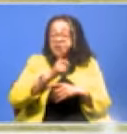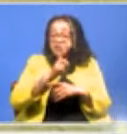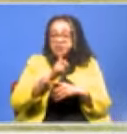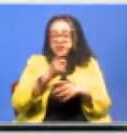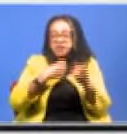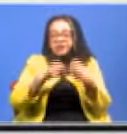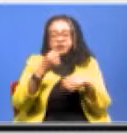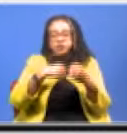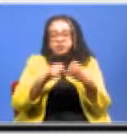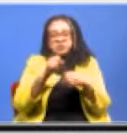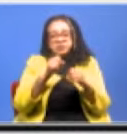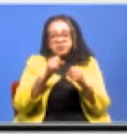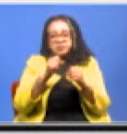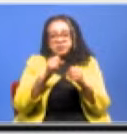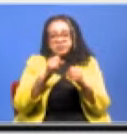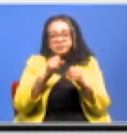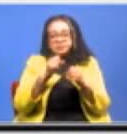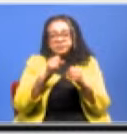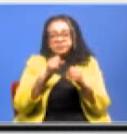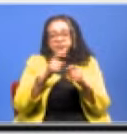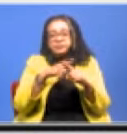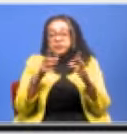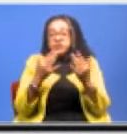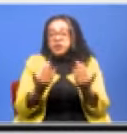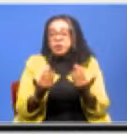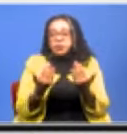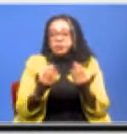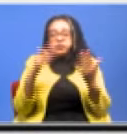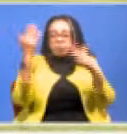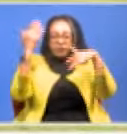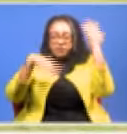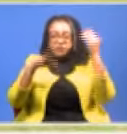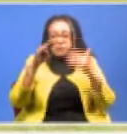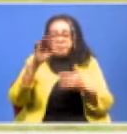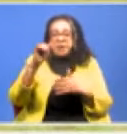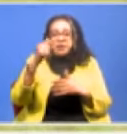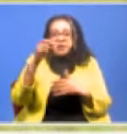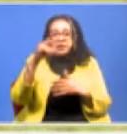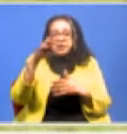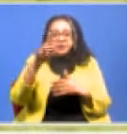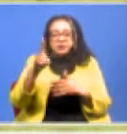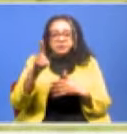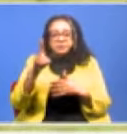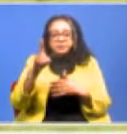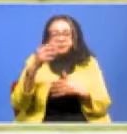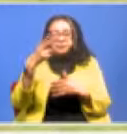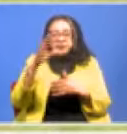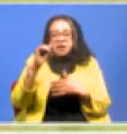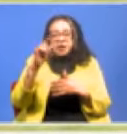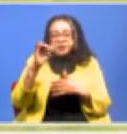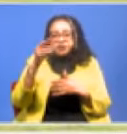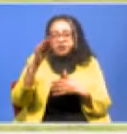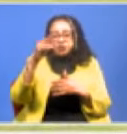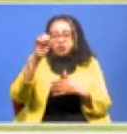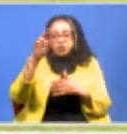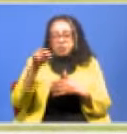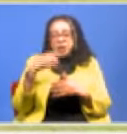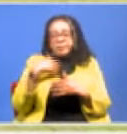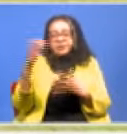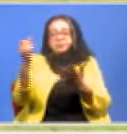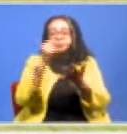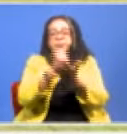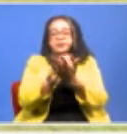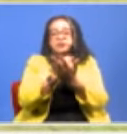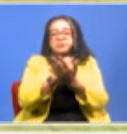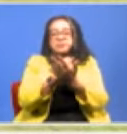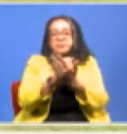a disciplinary action. In the meantime, Professor Margaret Hutchison has been appointed by the